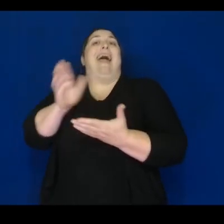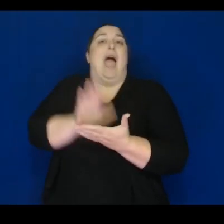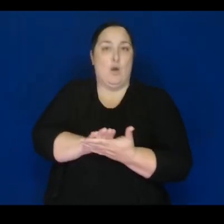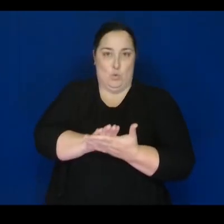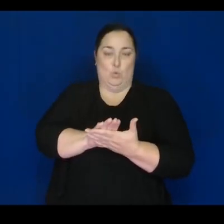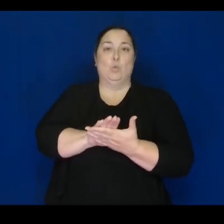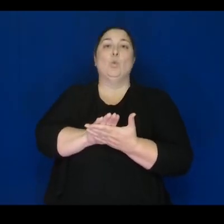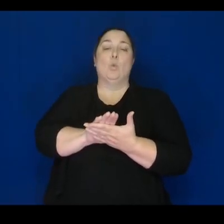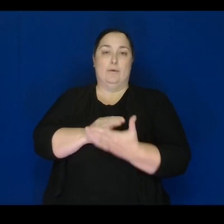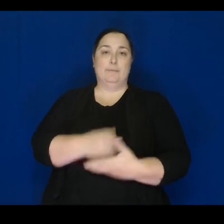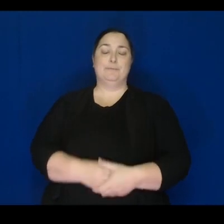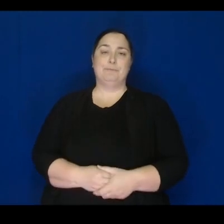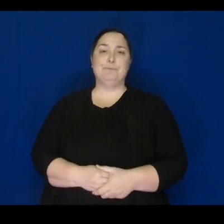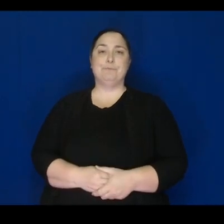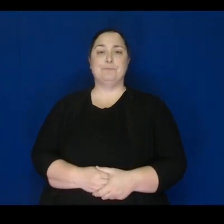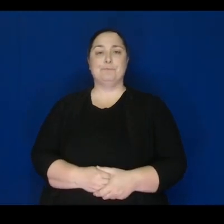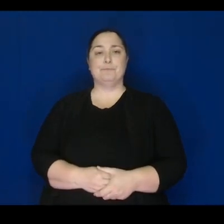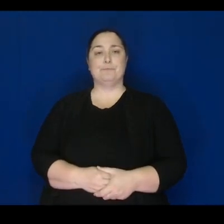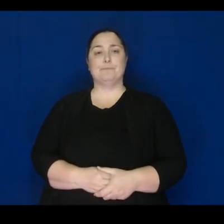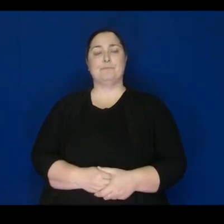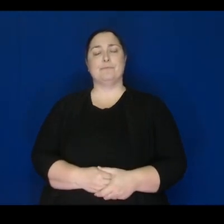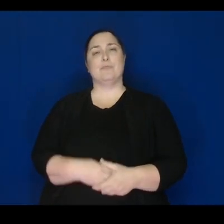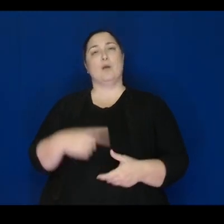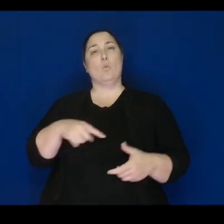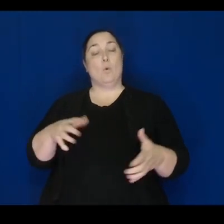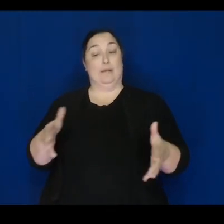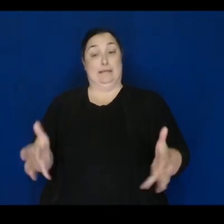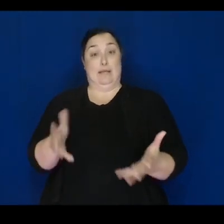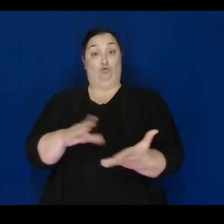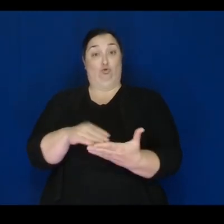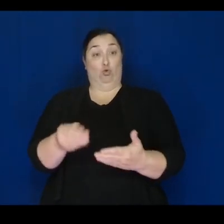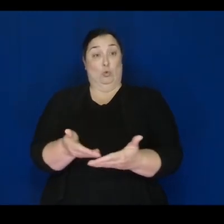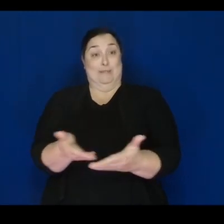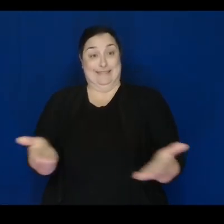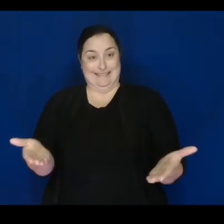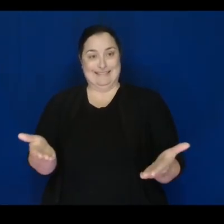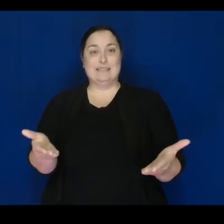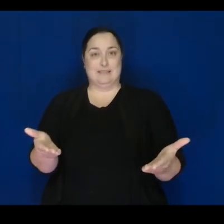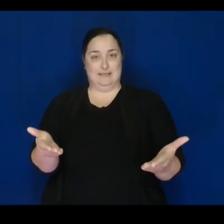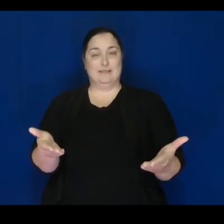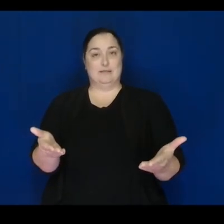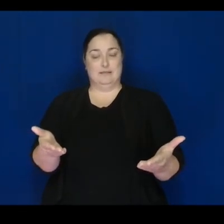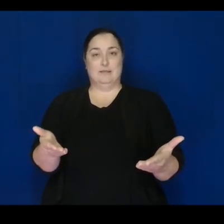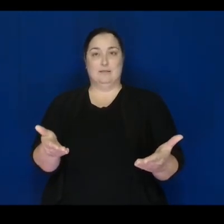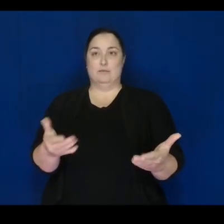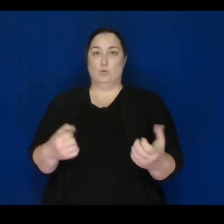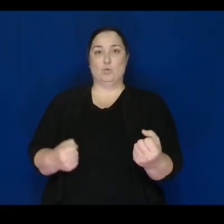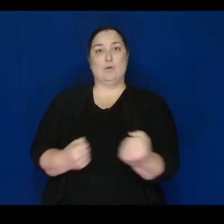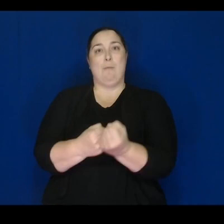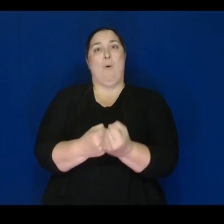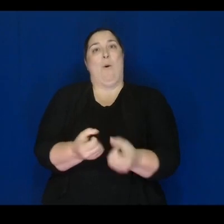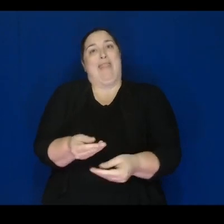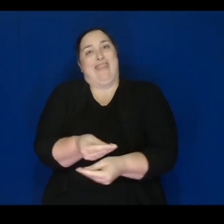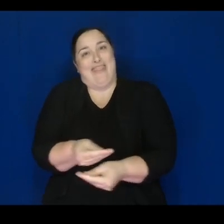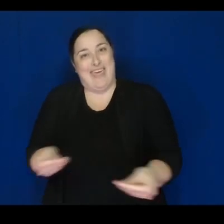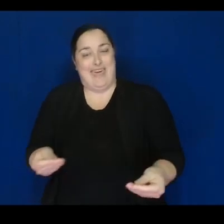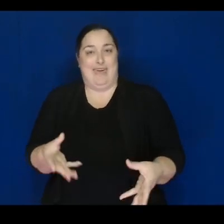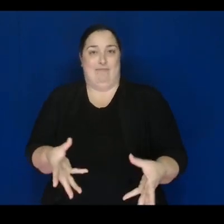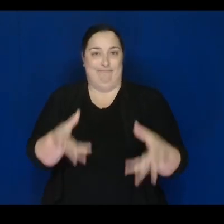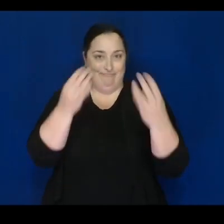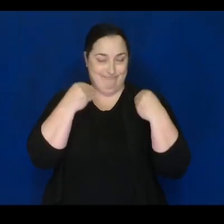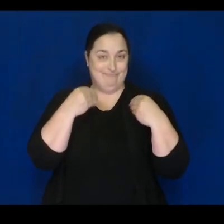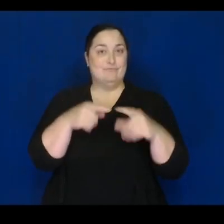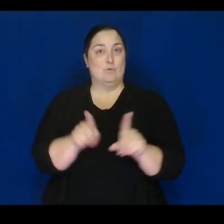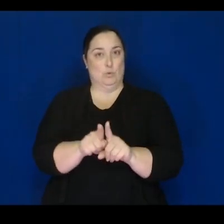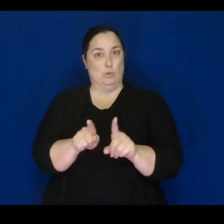to encourage students to support their learning as well, to centre themselves, to reflect on, you